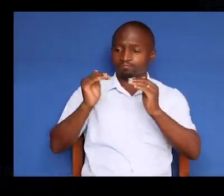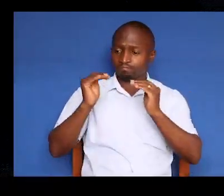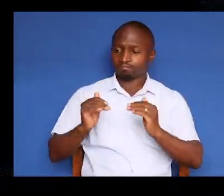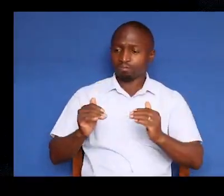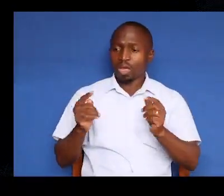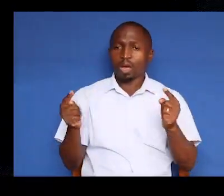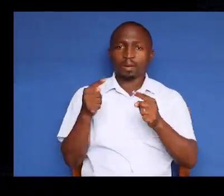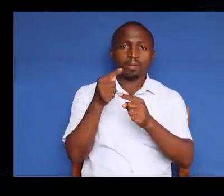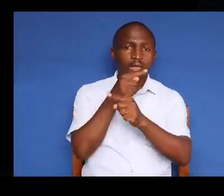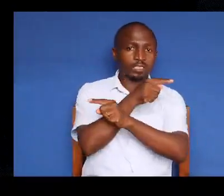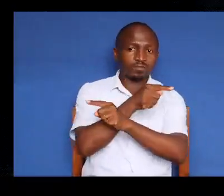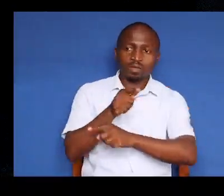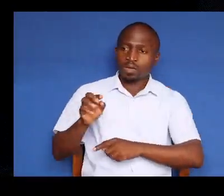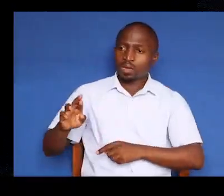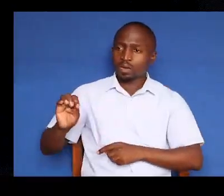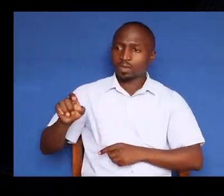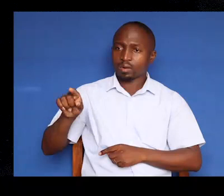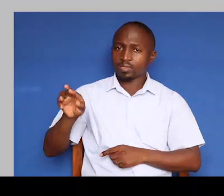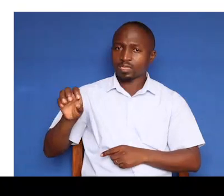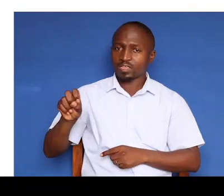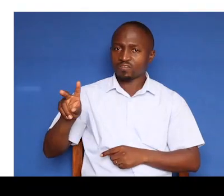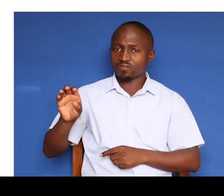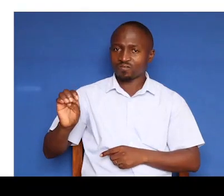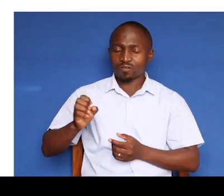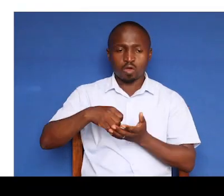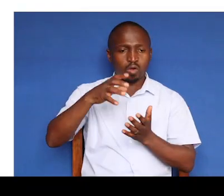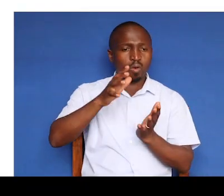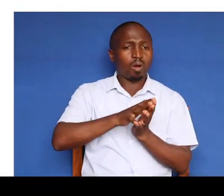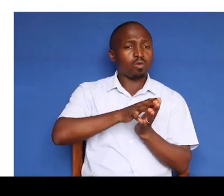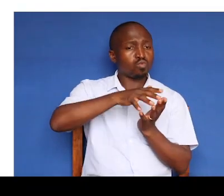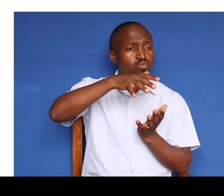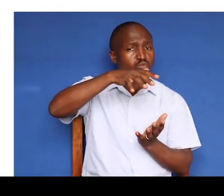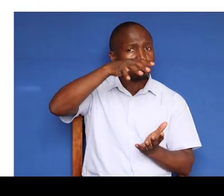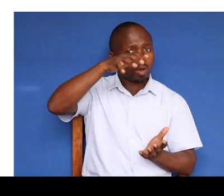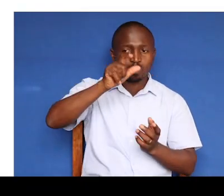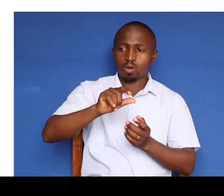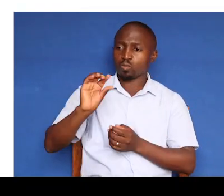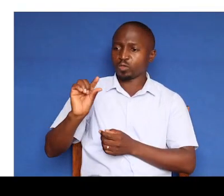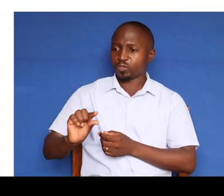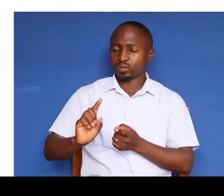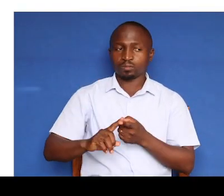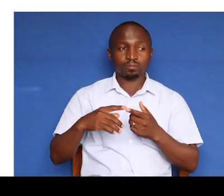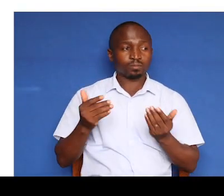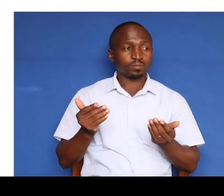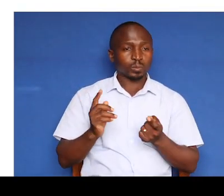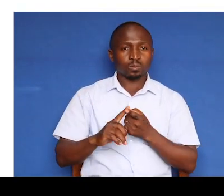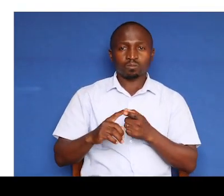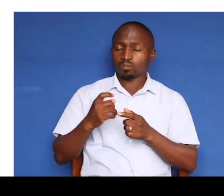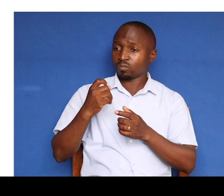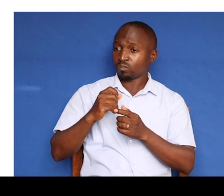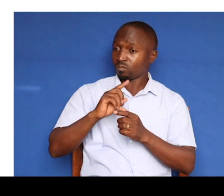fair because low income earners are taxed higher than high income earners. Roman 3, which of the above tax